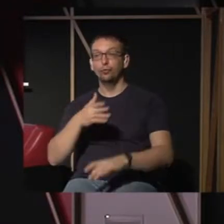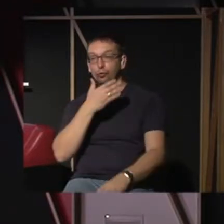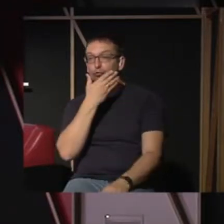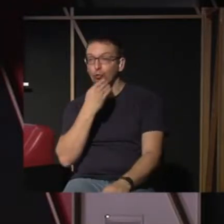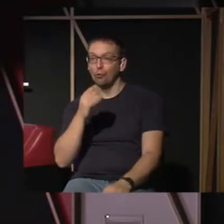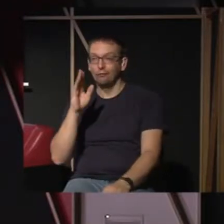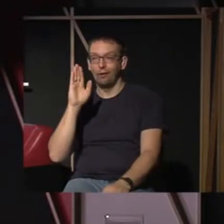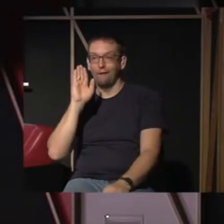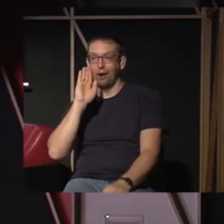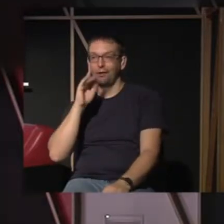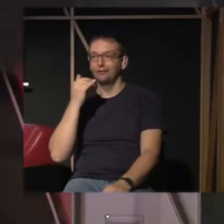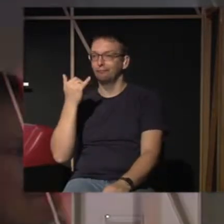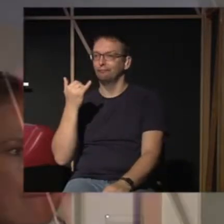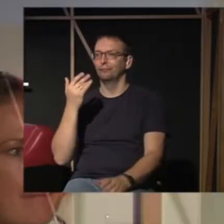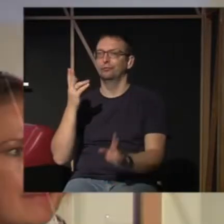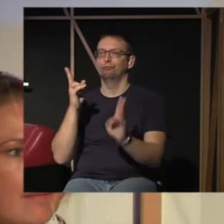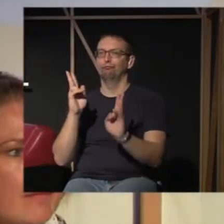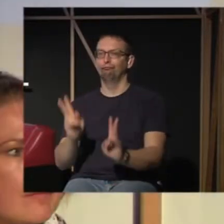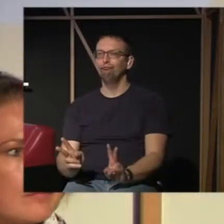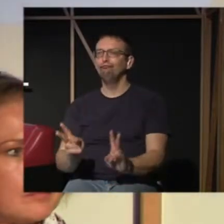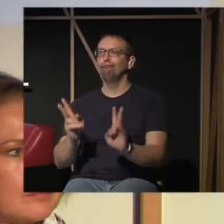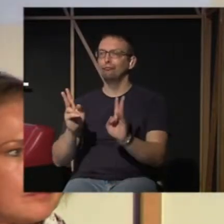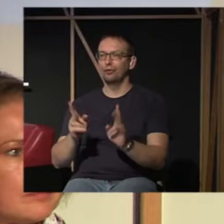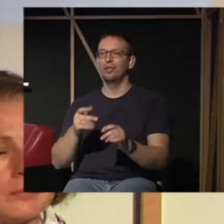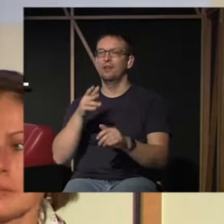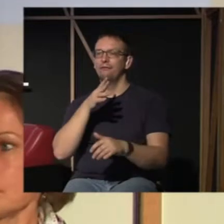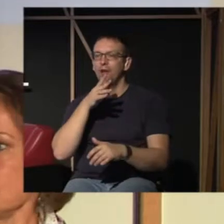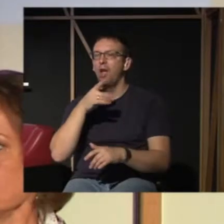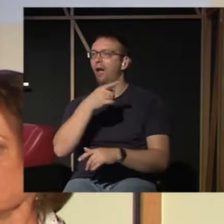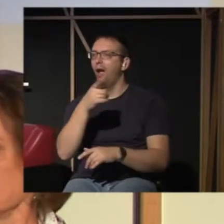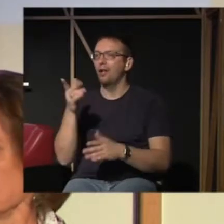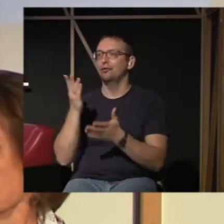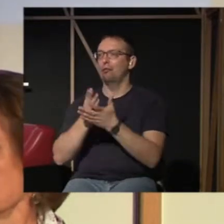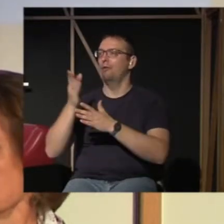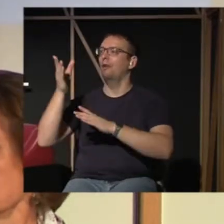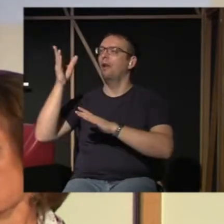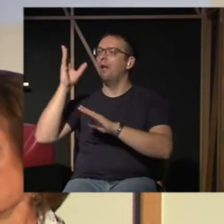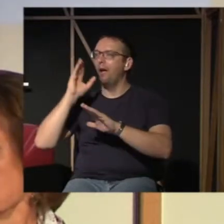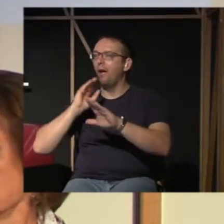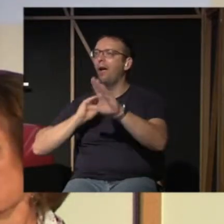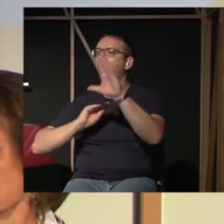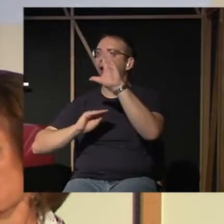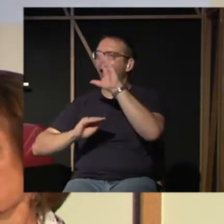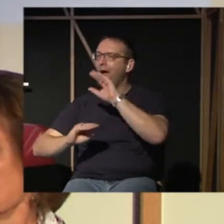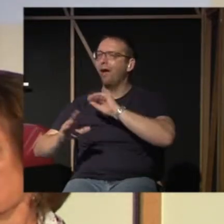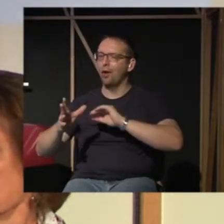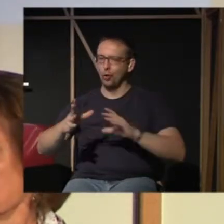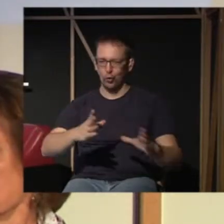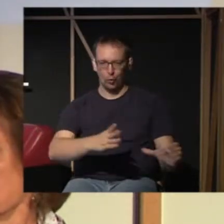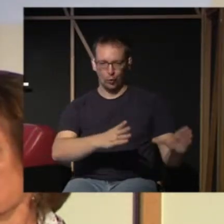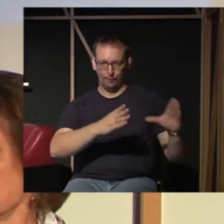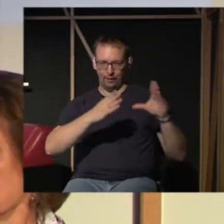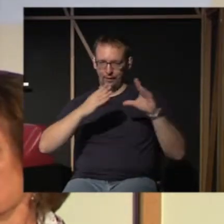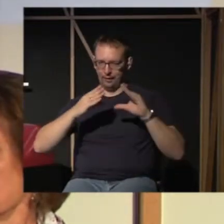in terms of it not just being about numbers of seating, but making sure that they have good quality sightlines to ensure a truly